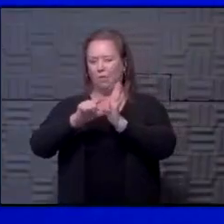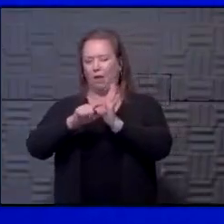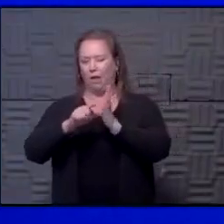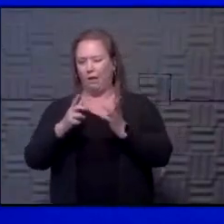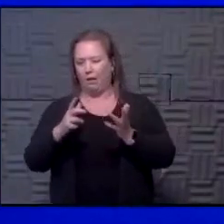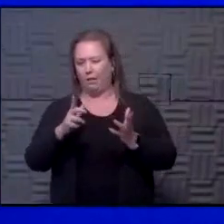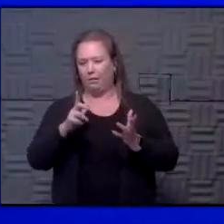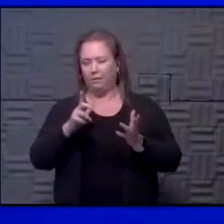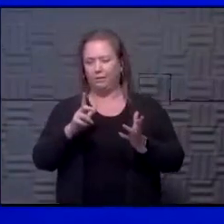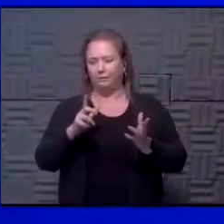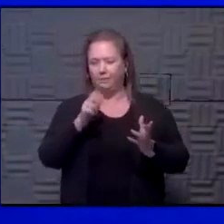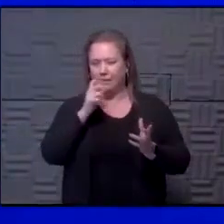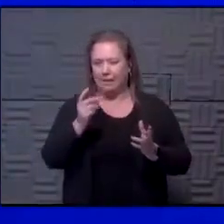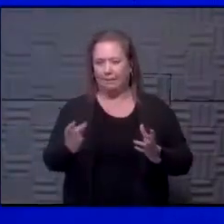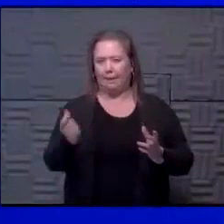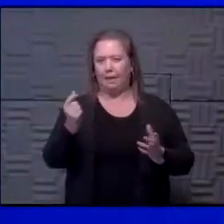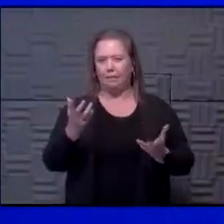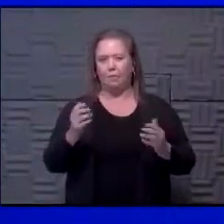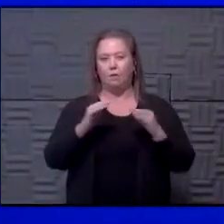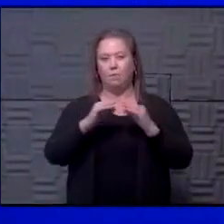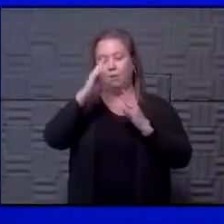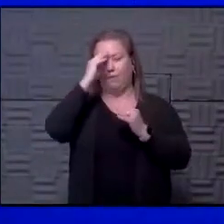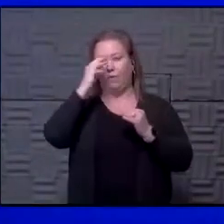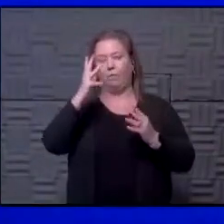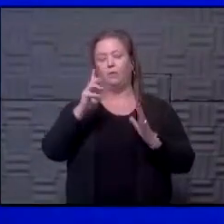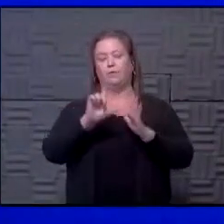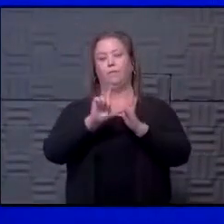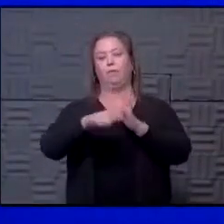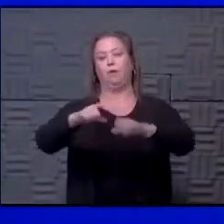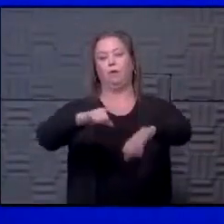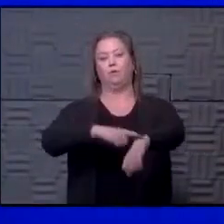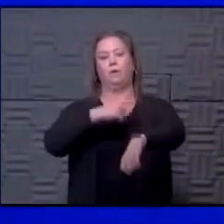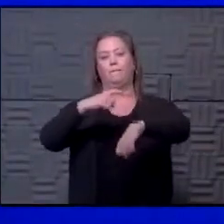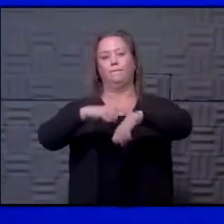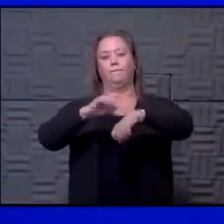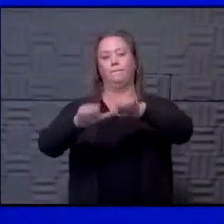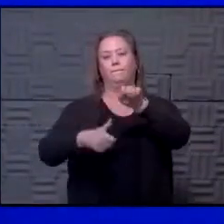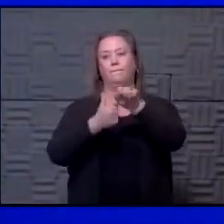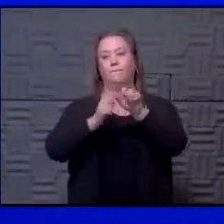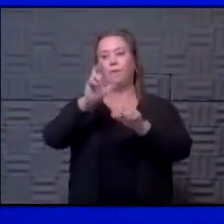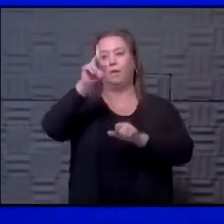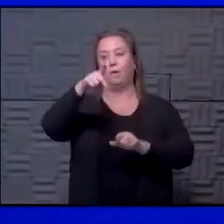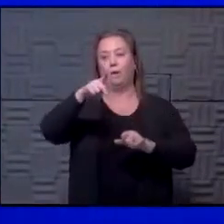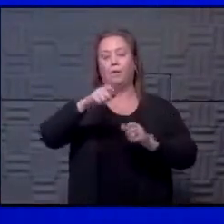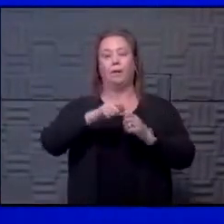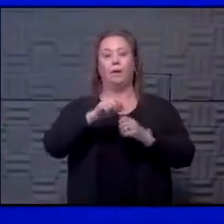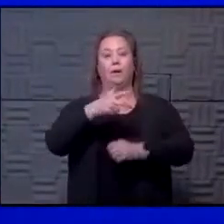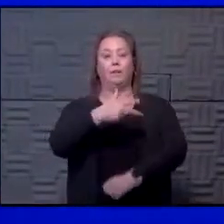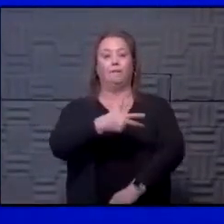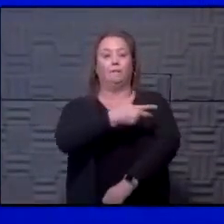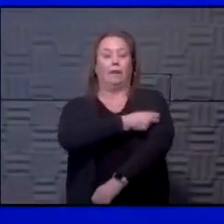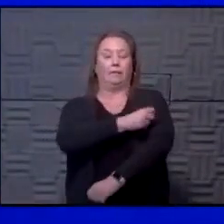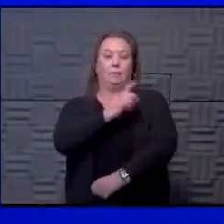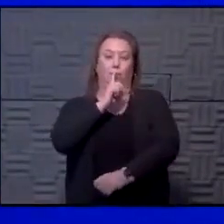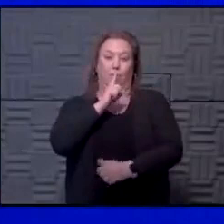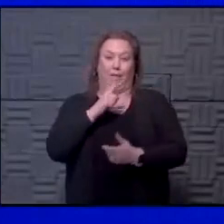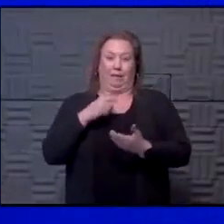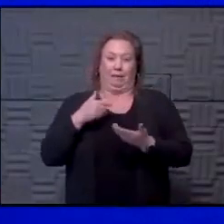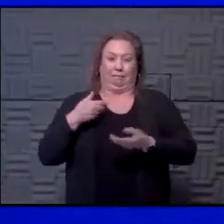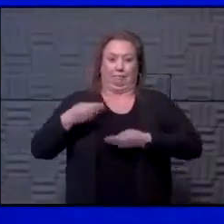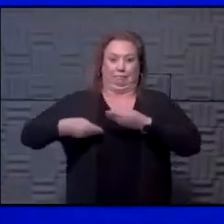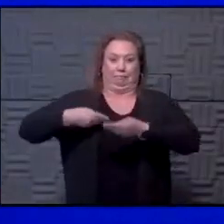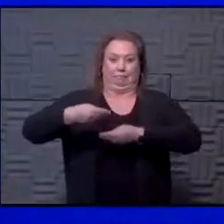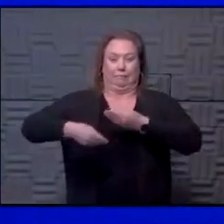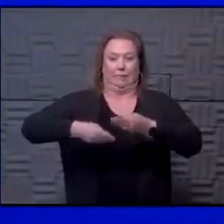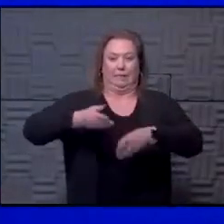want to have more information for long-term follow-up around, and remember the vaccines have just really rolled out, right? This is